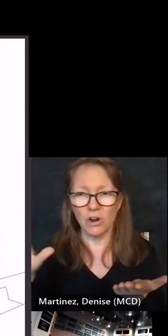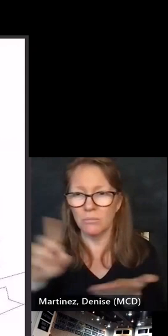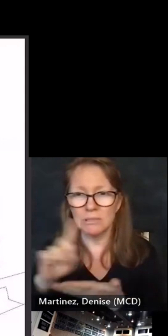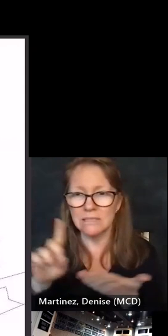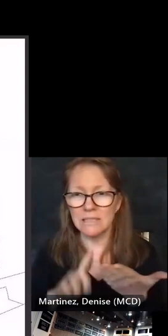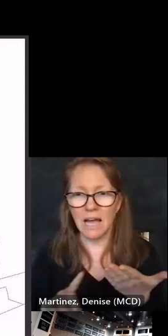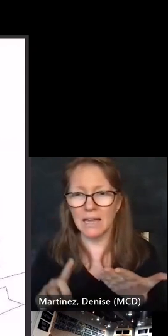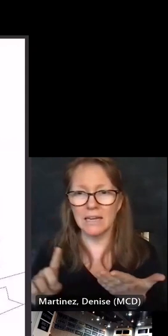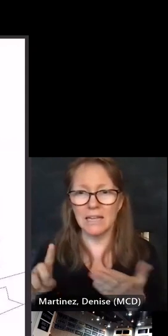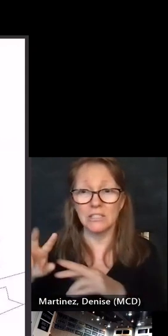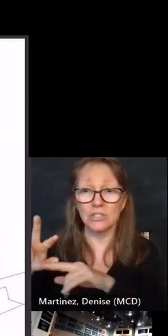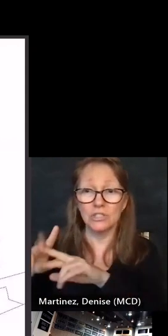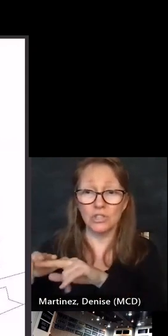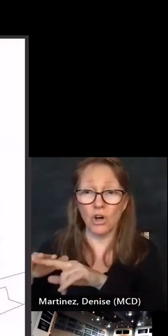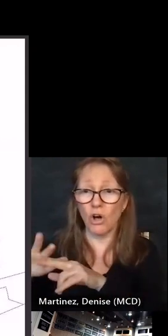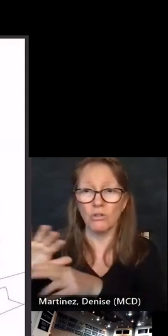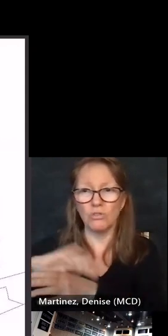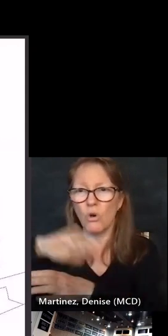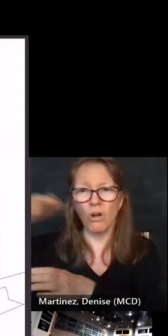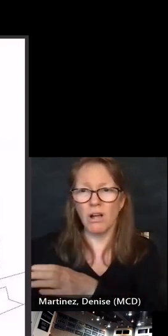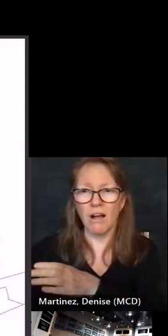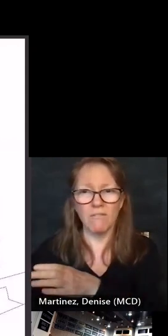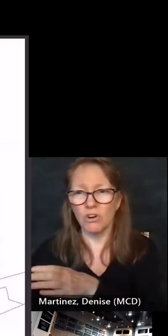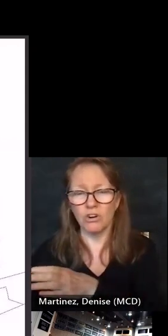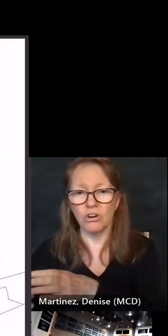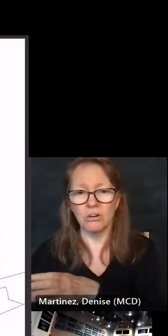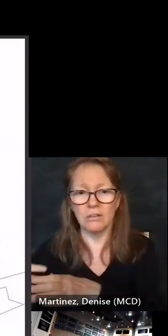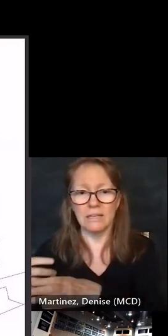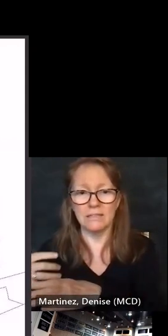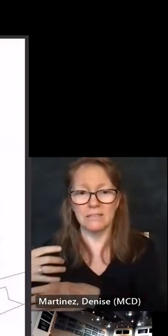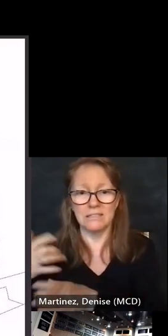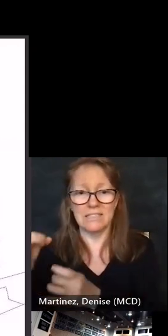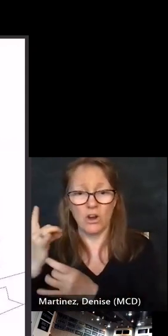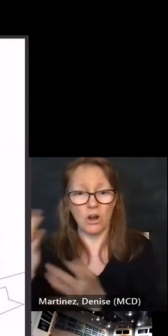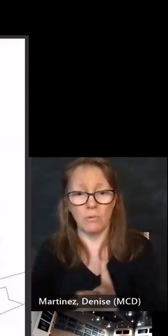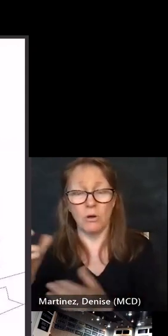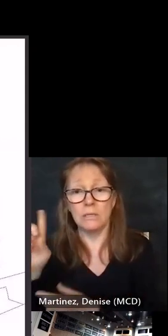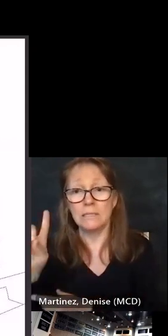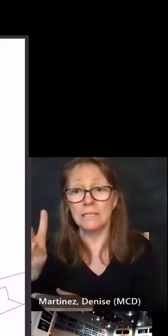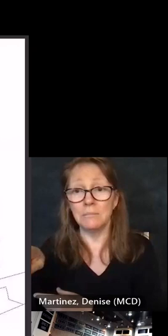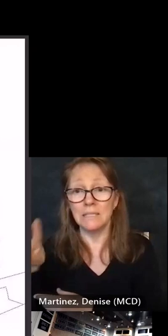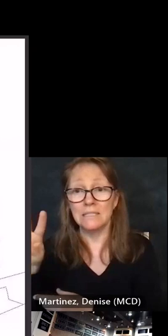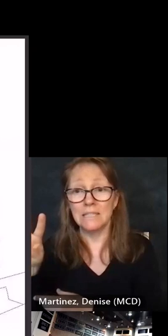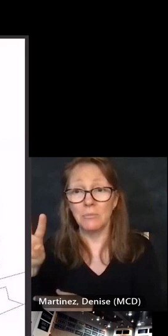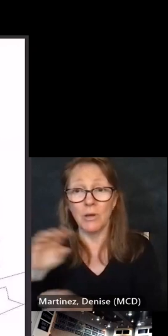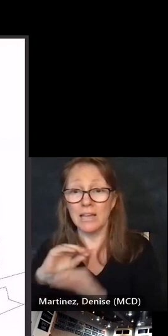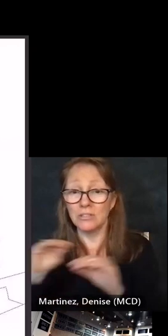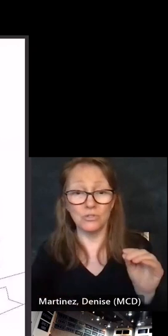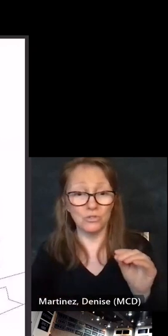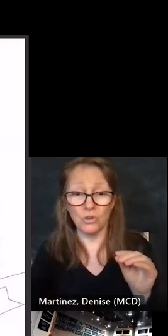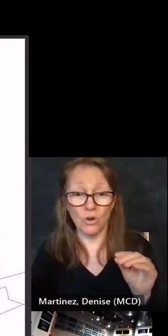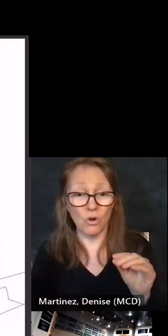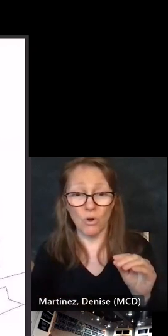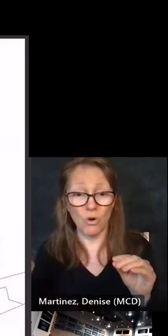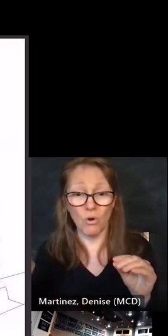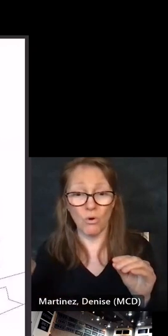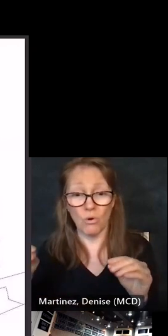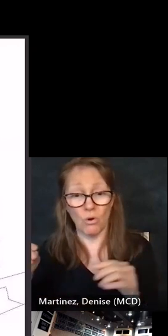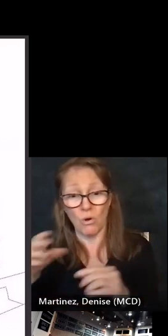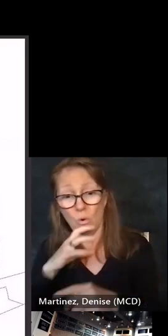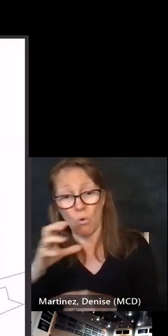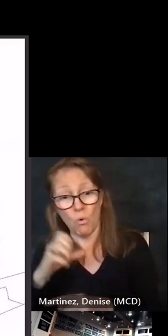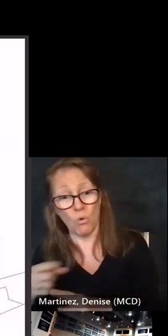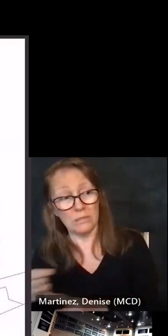salt yard without a cover. It's just terrible in every way. DPW has another site on Canterbury Street about 2 blocks away. That's not